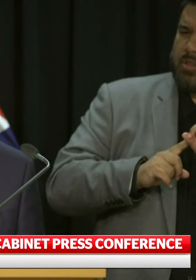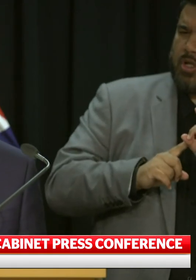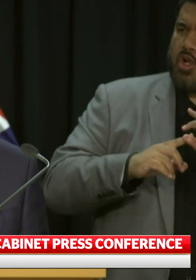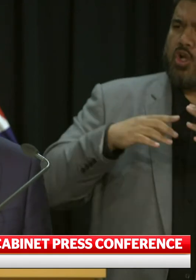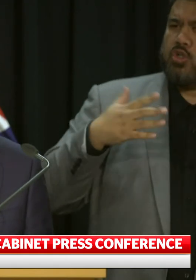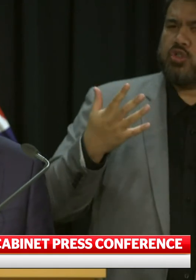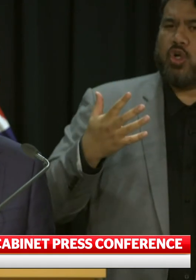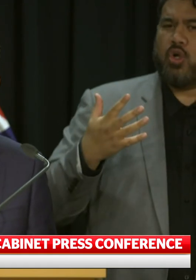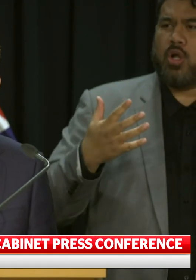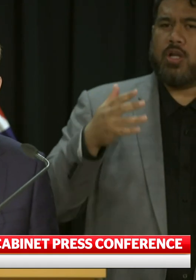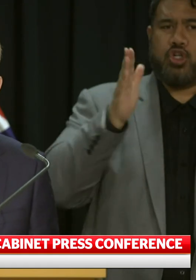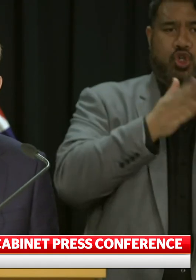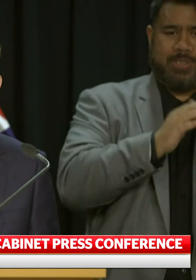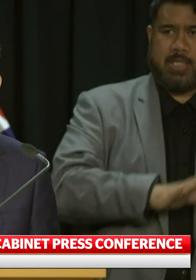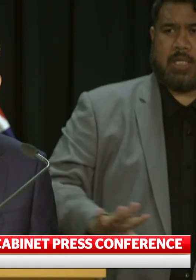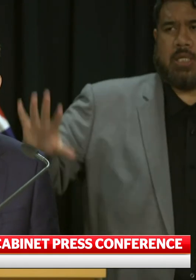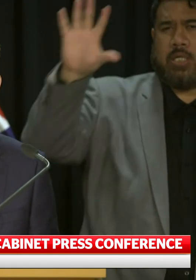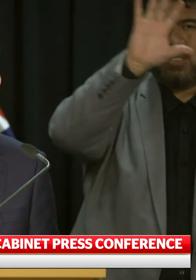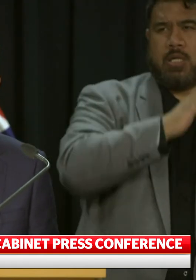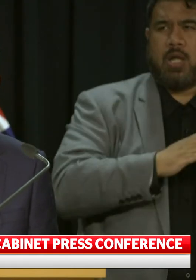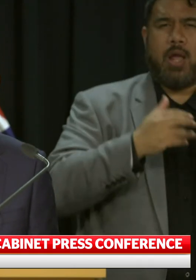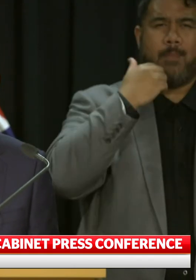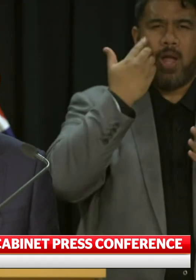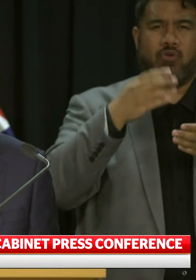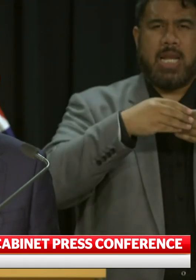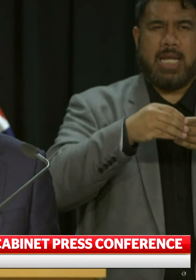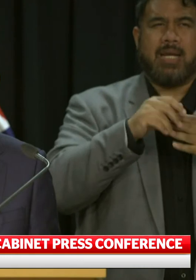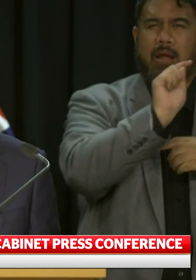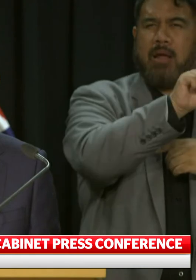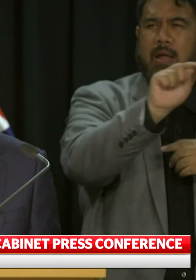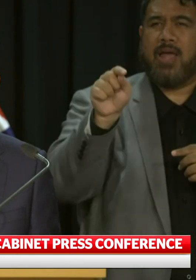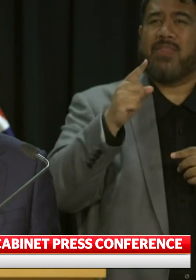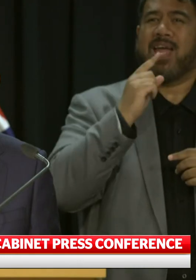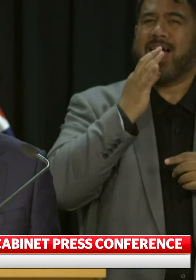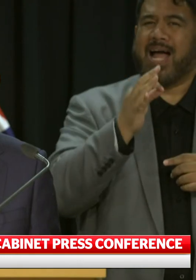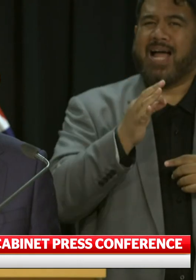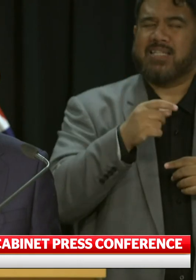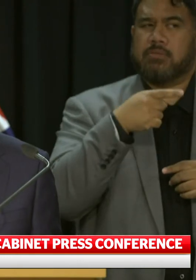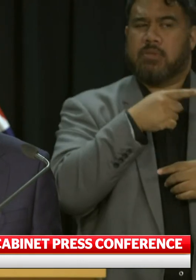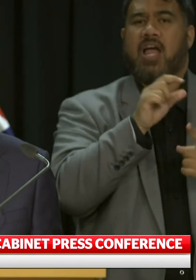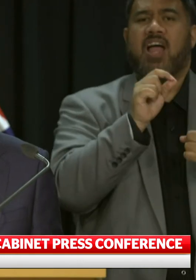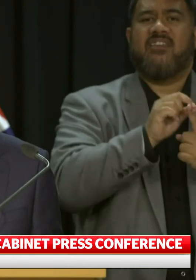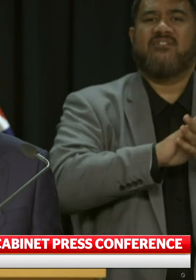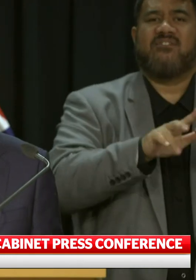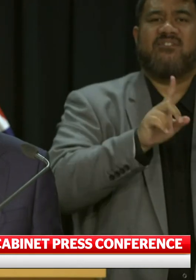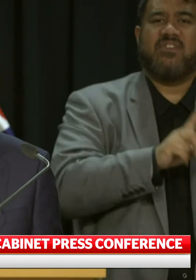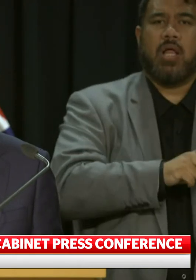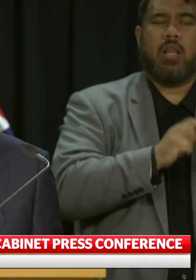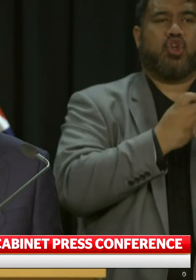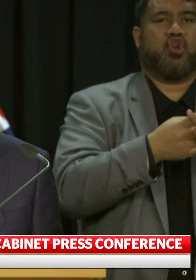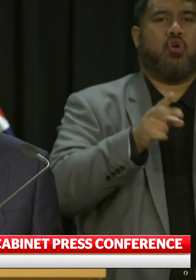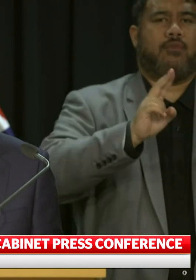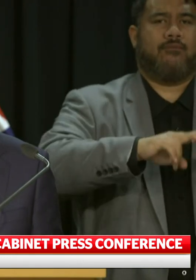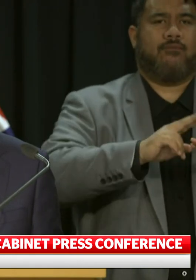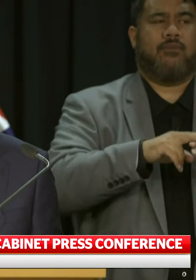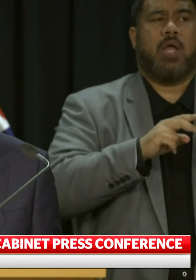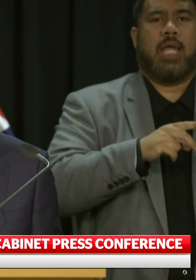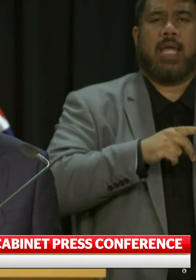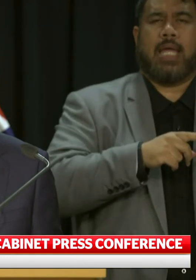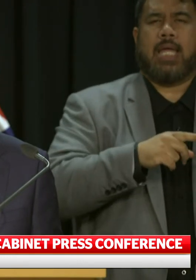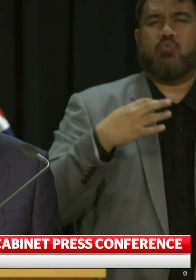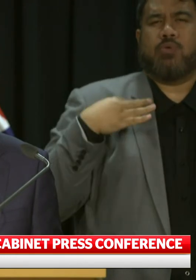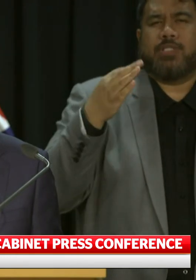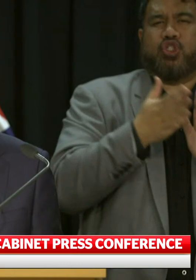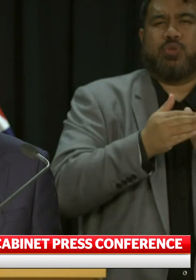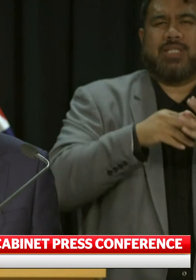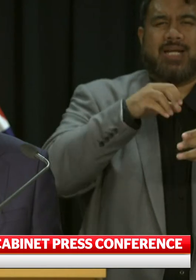Leaders around the Motu, Māori leaders, are still are calling for Phil Goff to be sacked or to resign following his gaffe